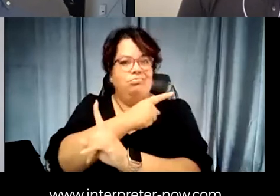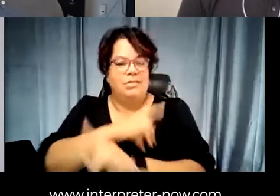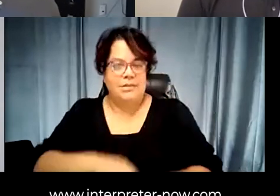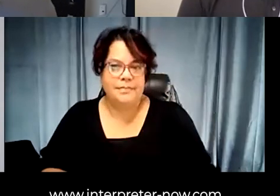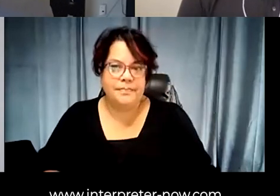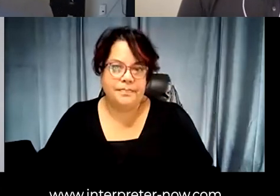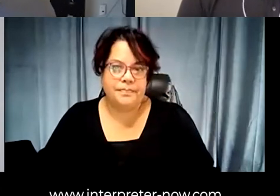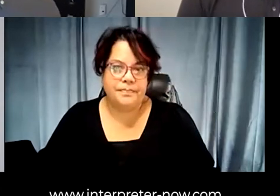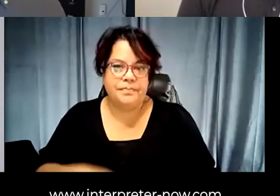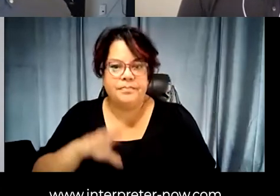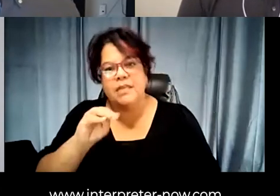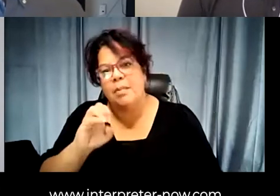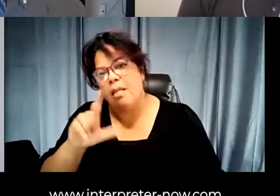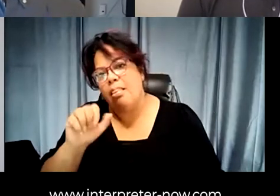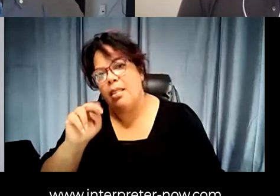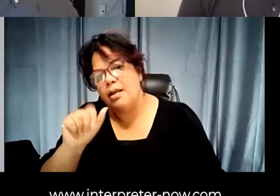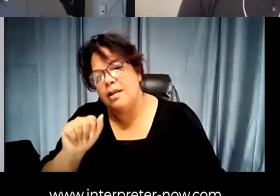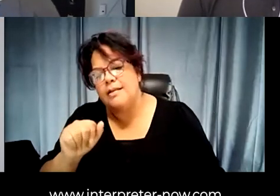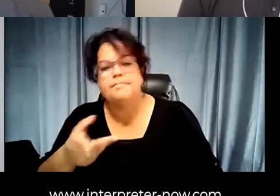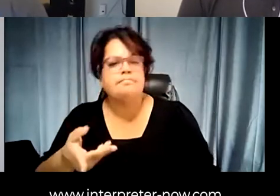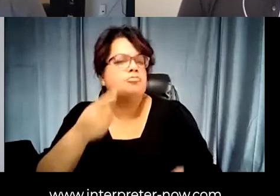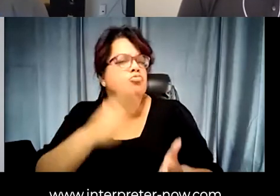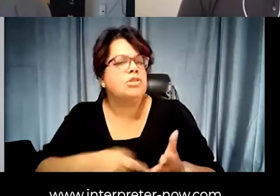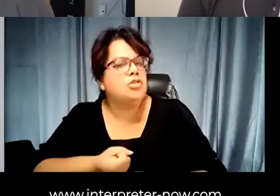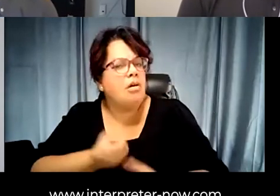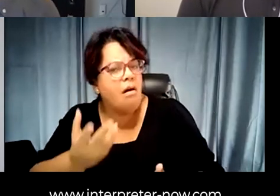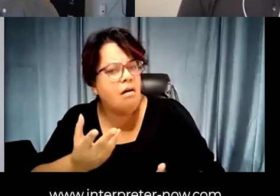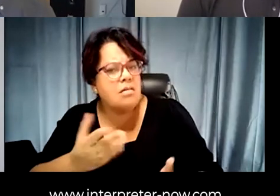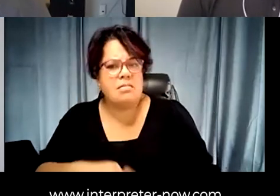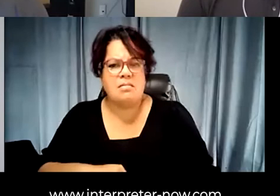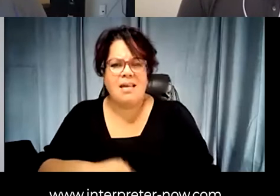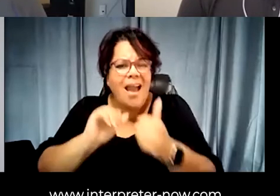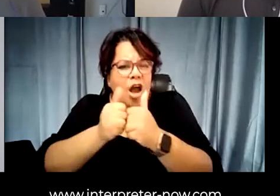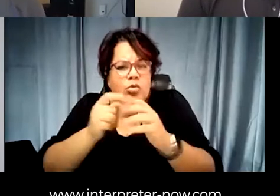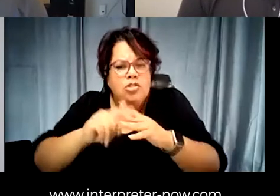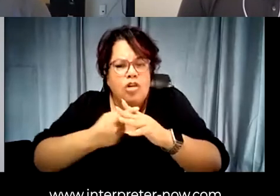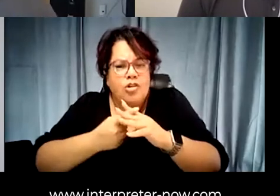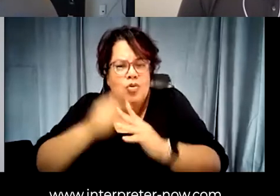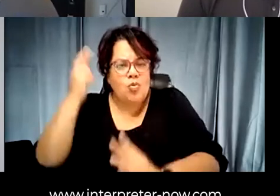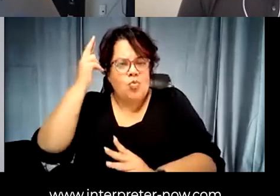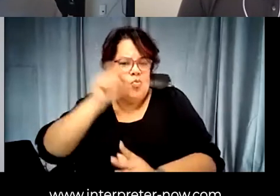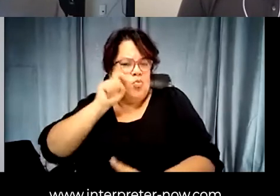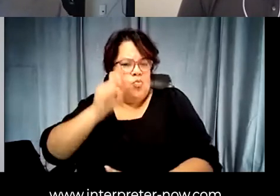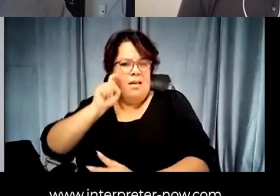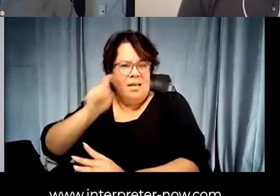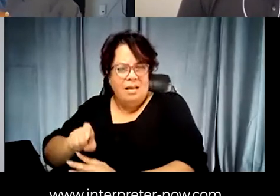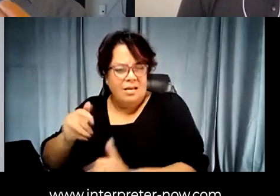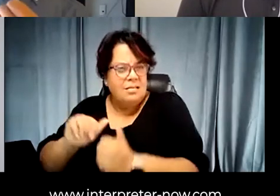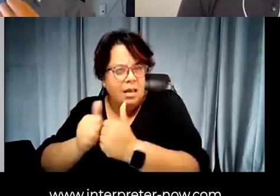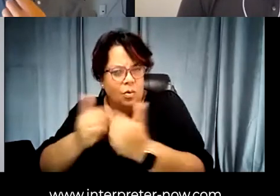So what is the cause? What is the cause of it? How do we start to recognize that?